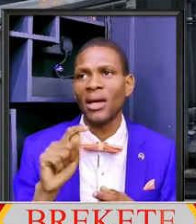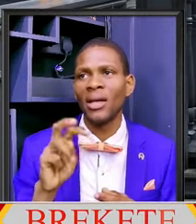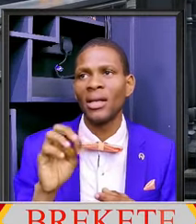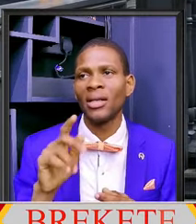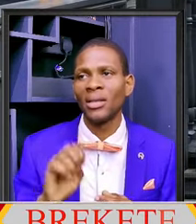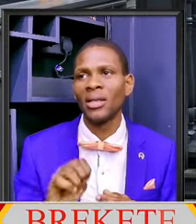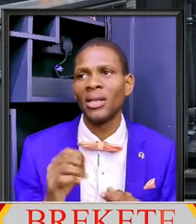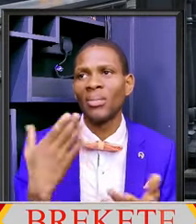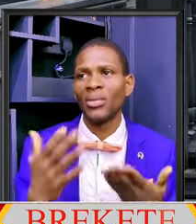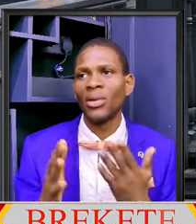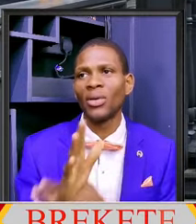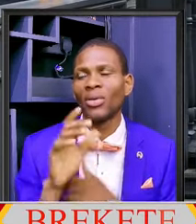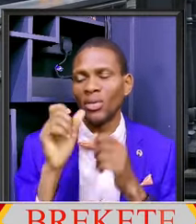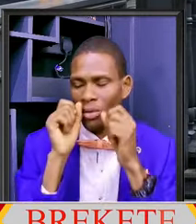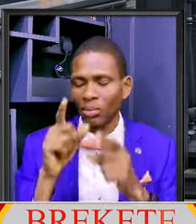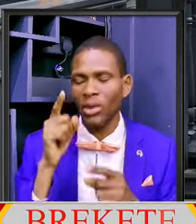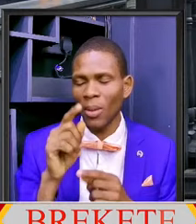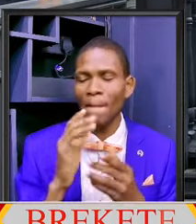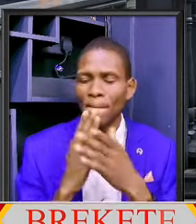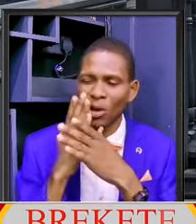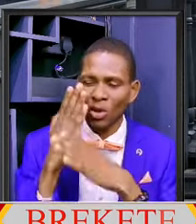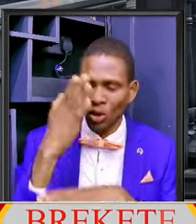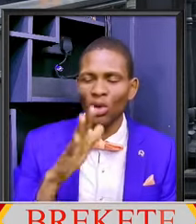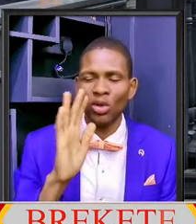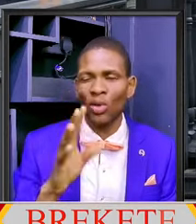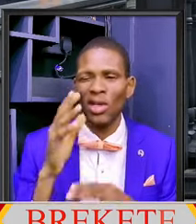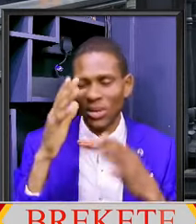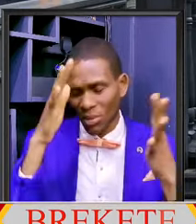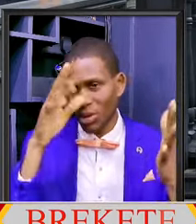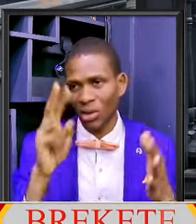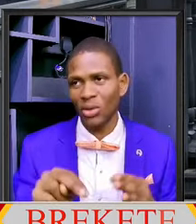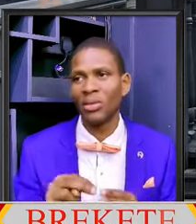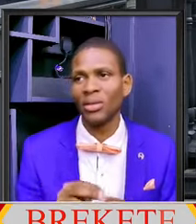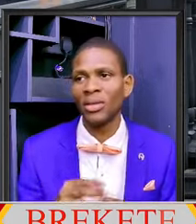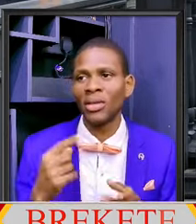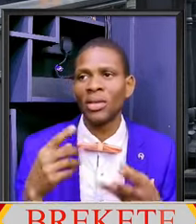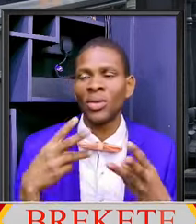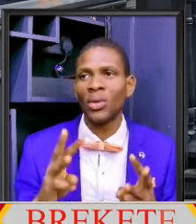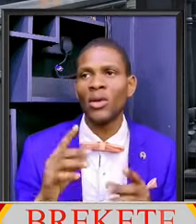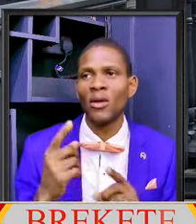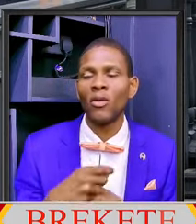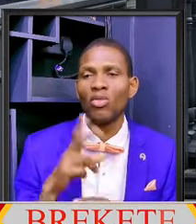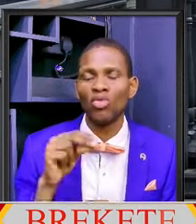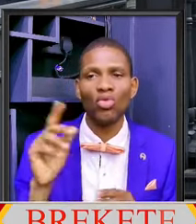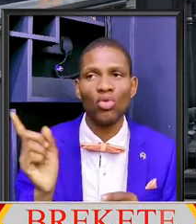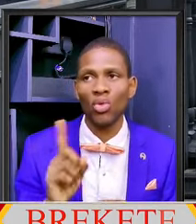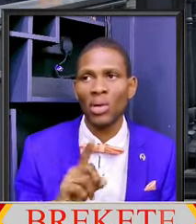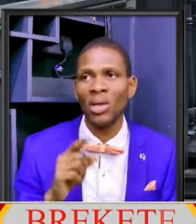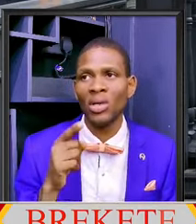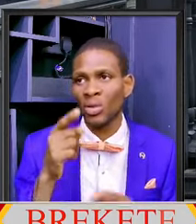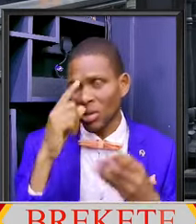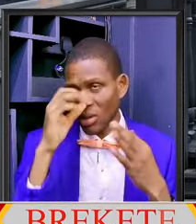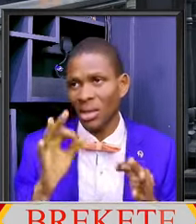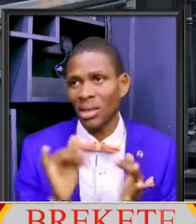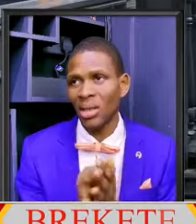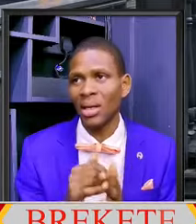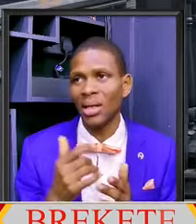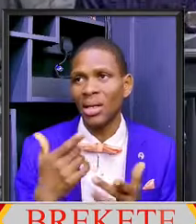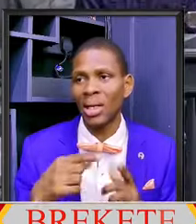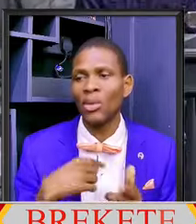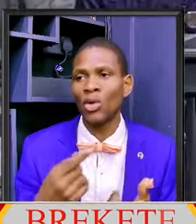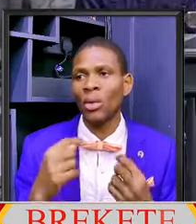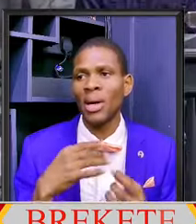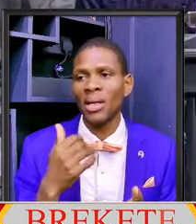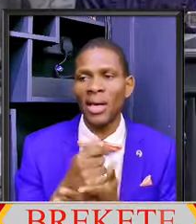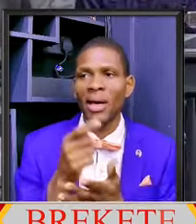God surprise you beyond your expectations. Allahumma amin ya Rabbi. The way from nowhere you decide, say, make you come help